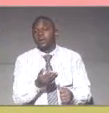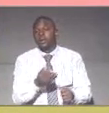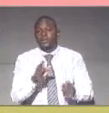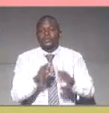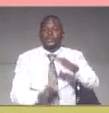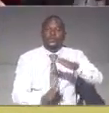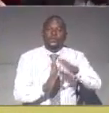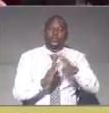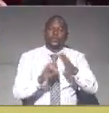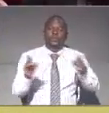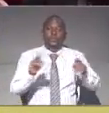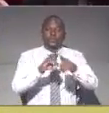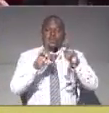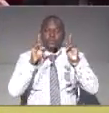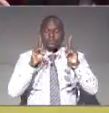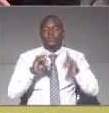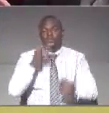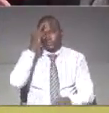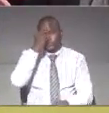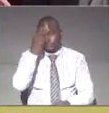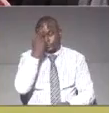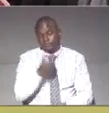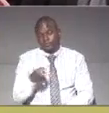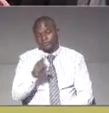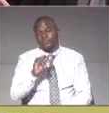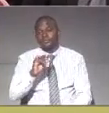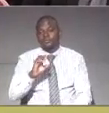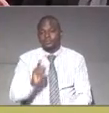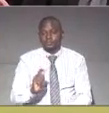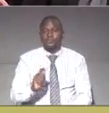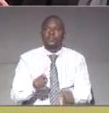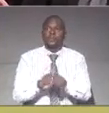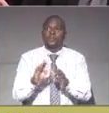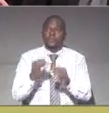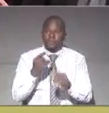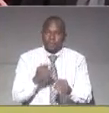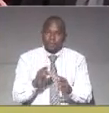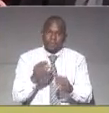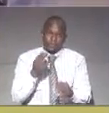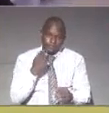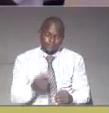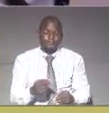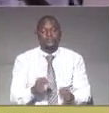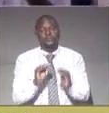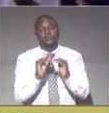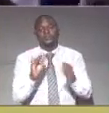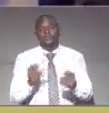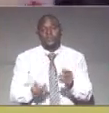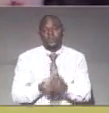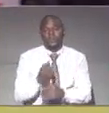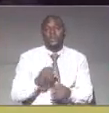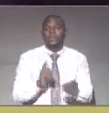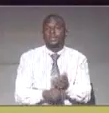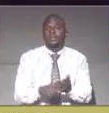university. Students with unadded ICT ability and skills to solve problems stand a better chance to earn a